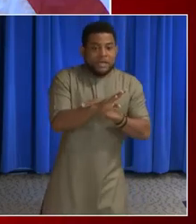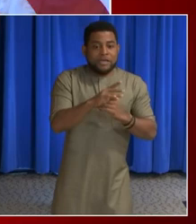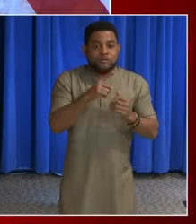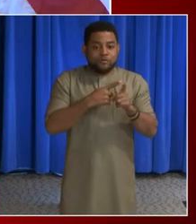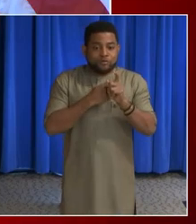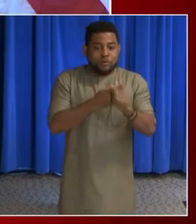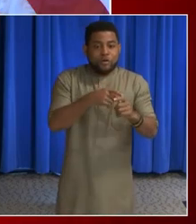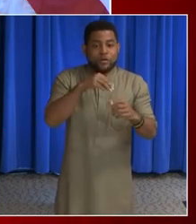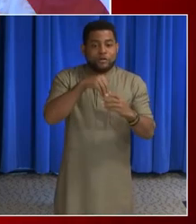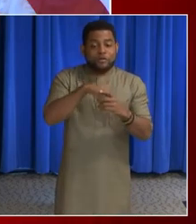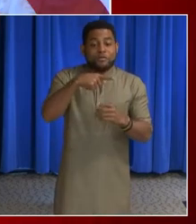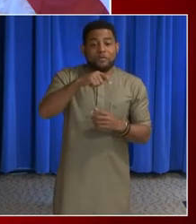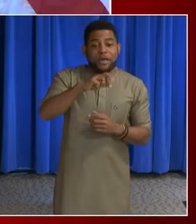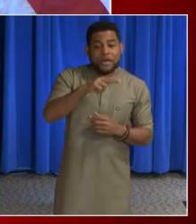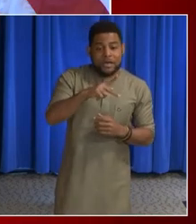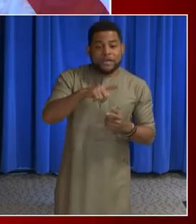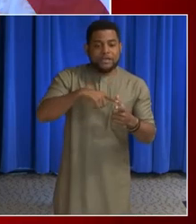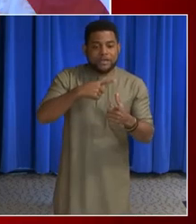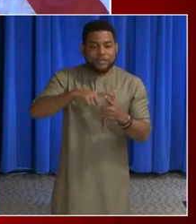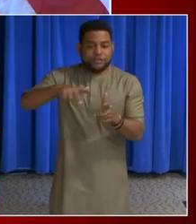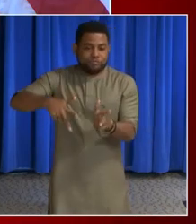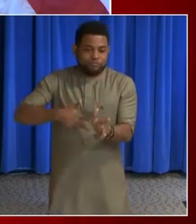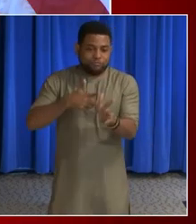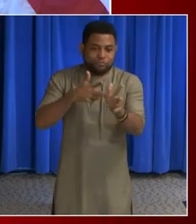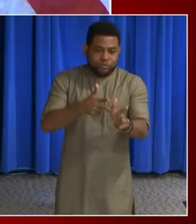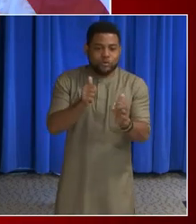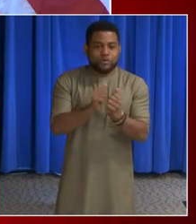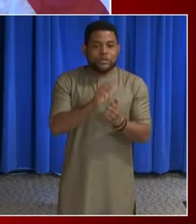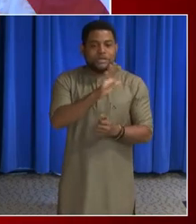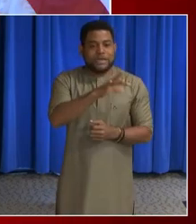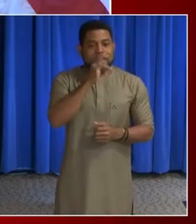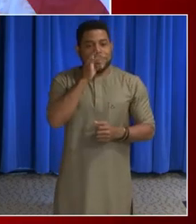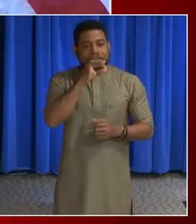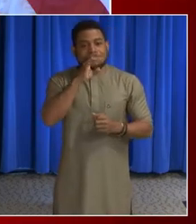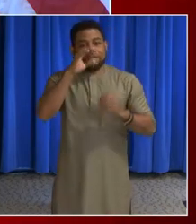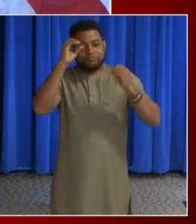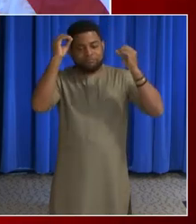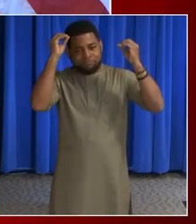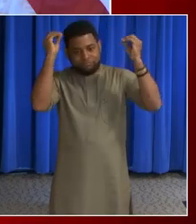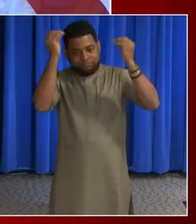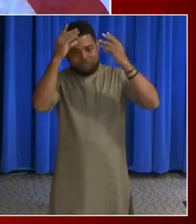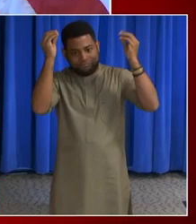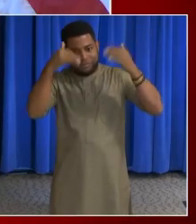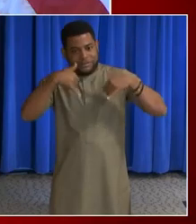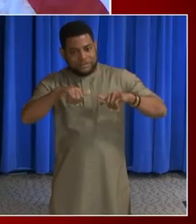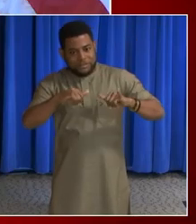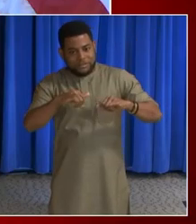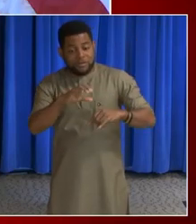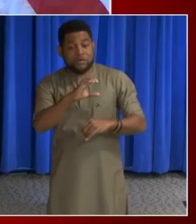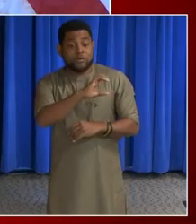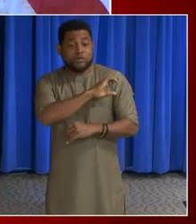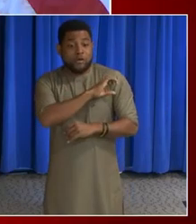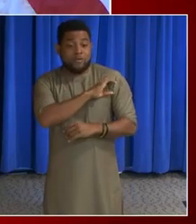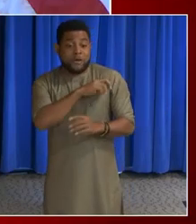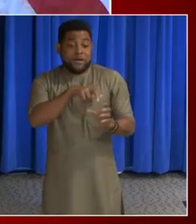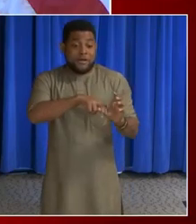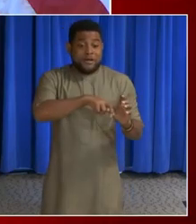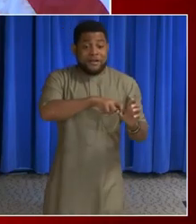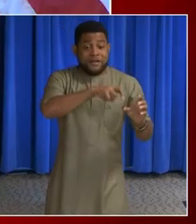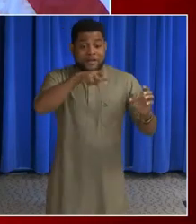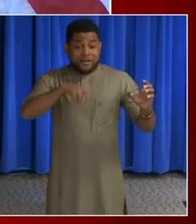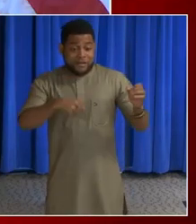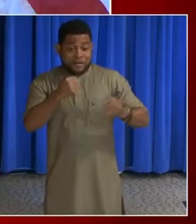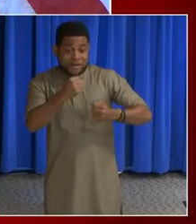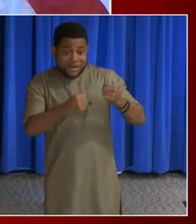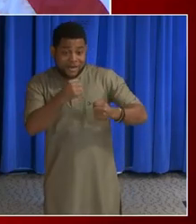behind the car, still with his lights and sirens activated. The sergeant partially exited the marked police MPD cruiser, that shouted